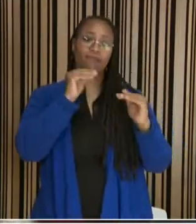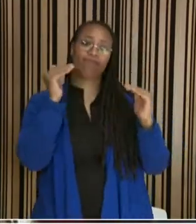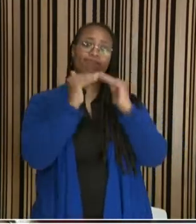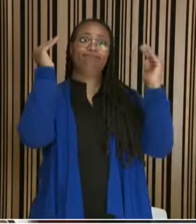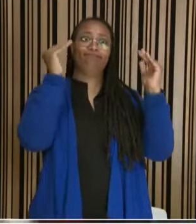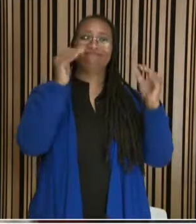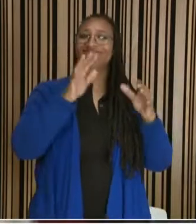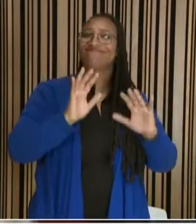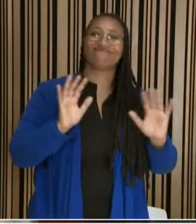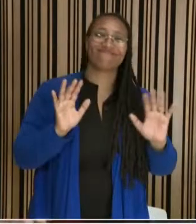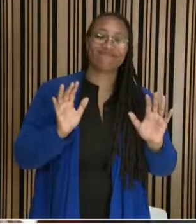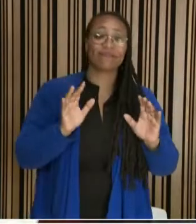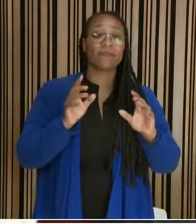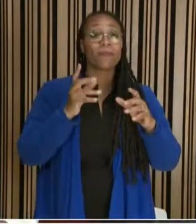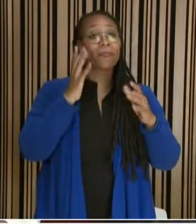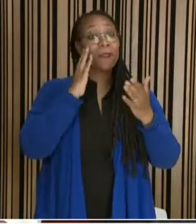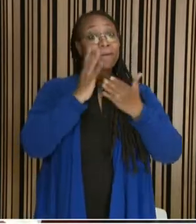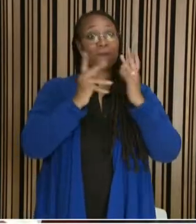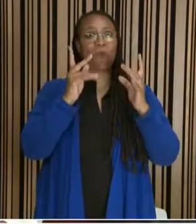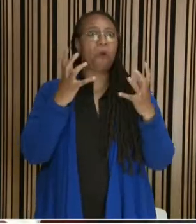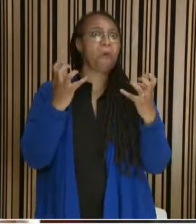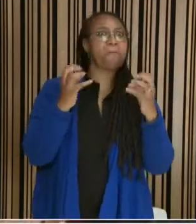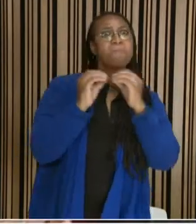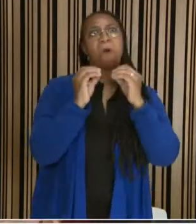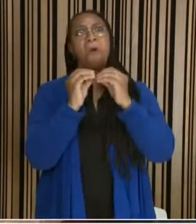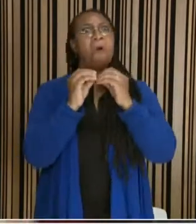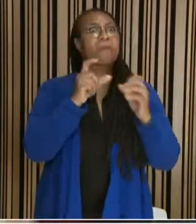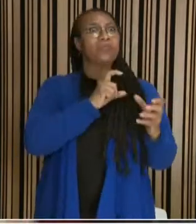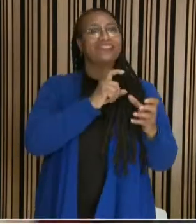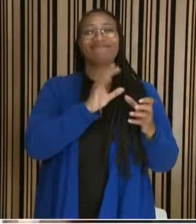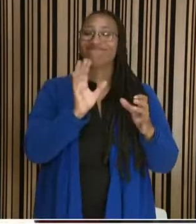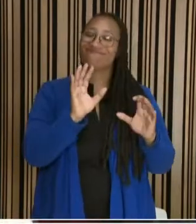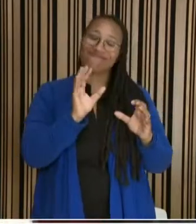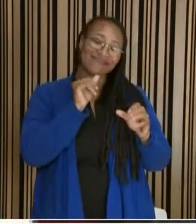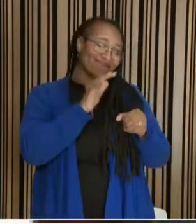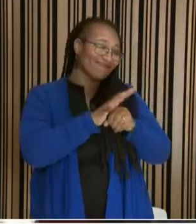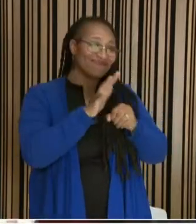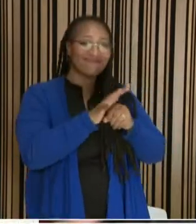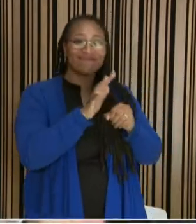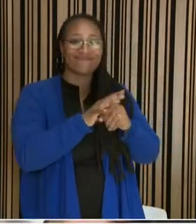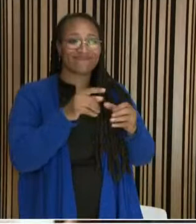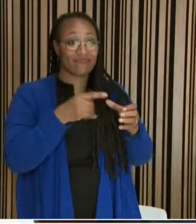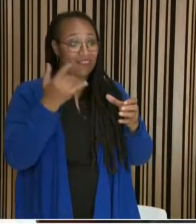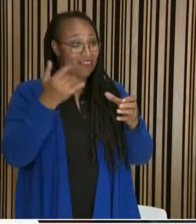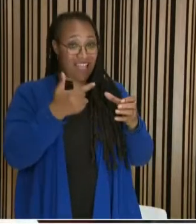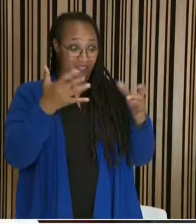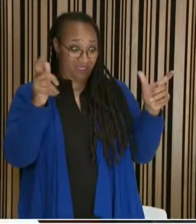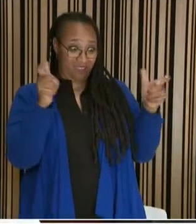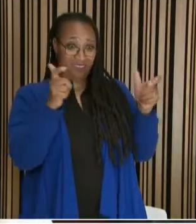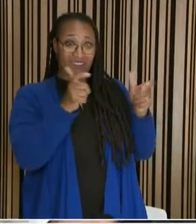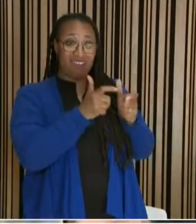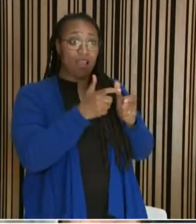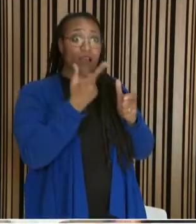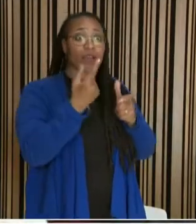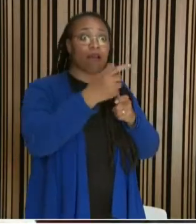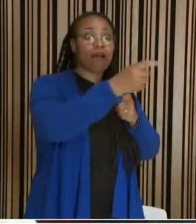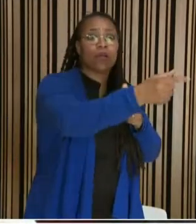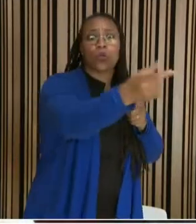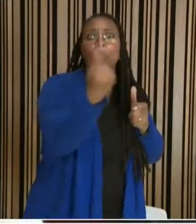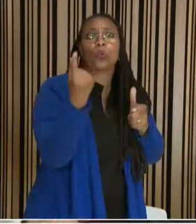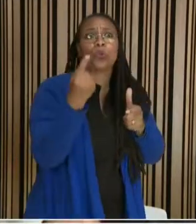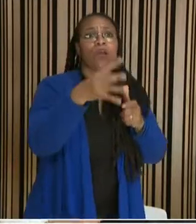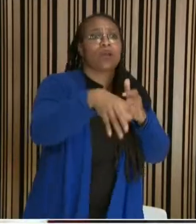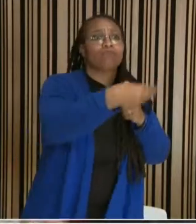chart indicates. We don't have the officers that we had back in 2020. So what do? We don't just throw up our hands. I think this is an opportunity to look at other